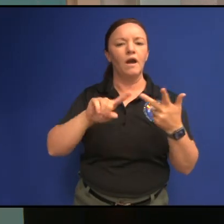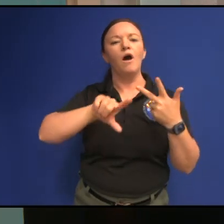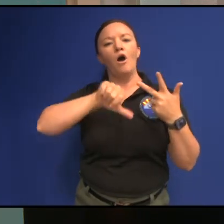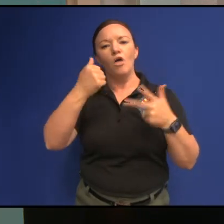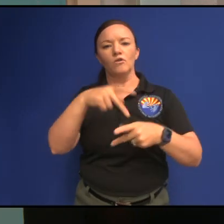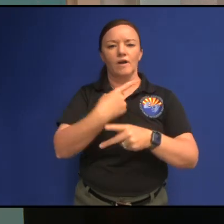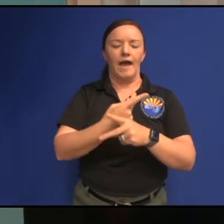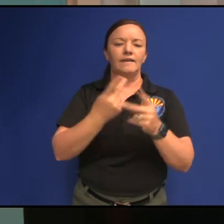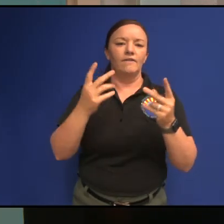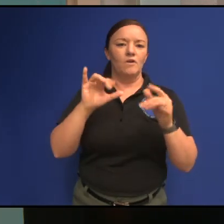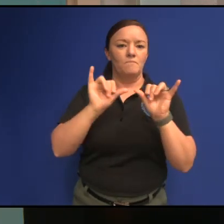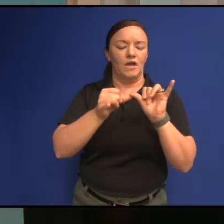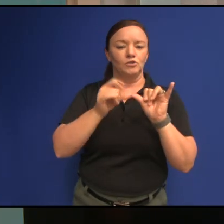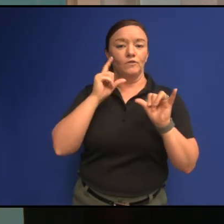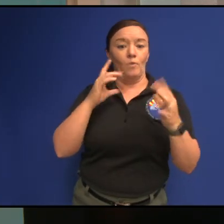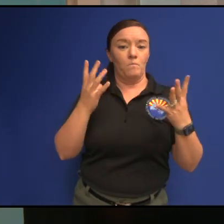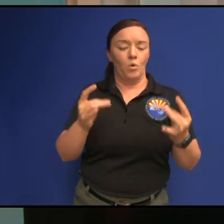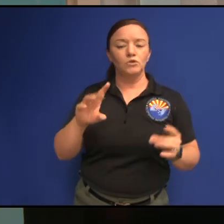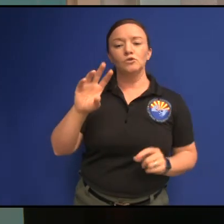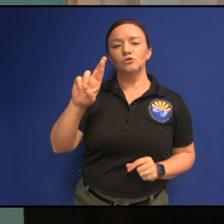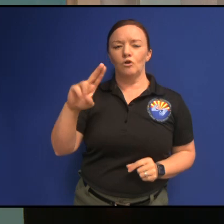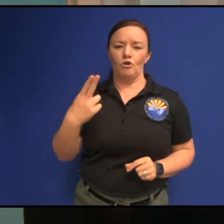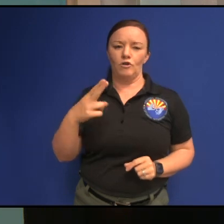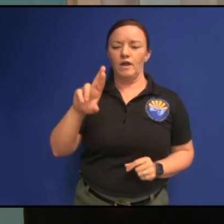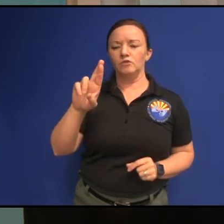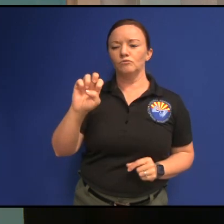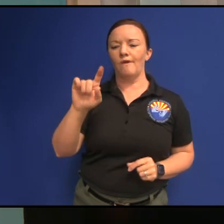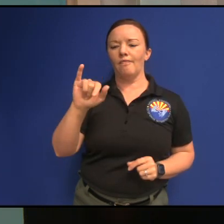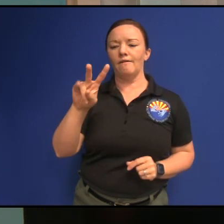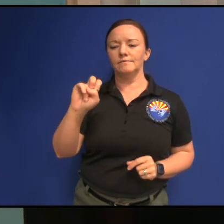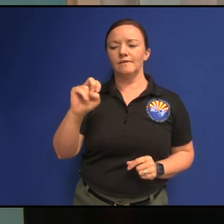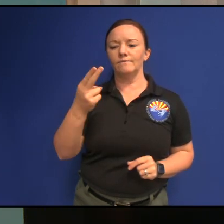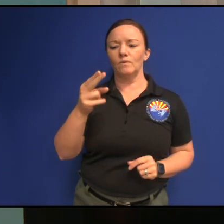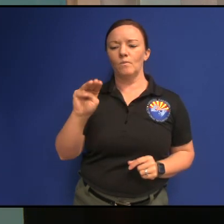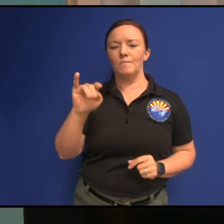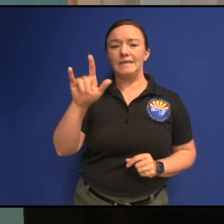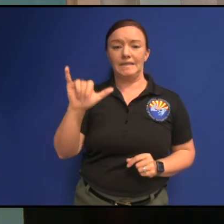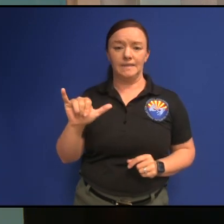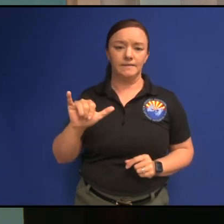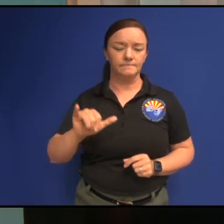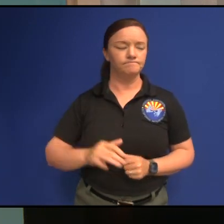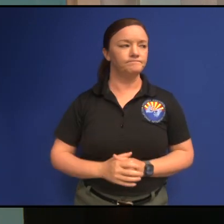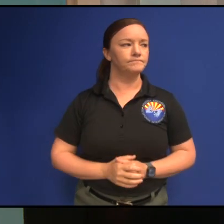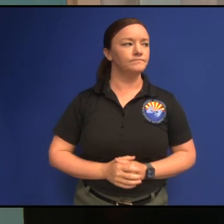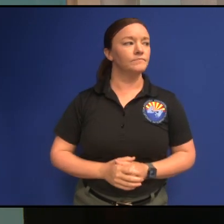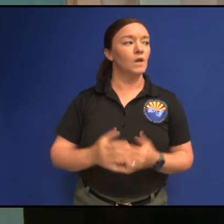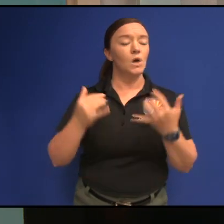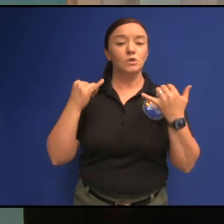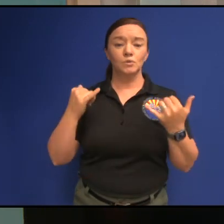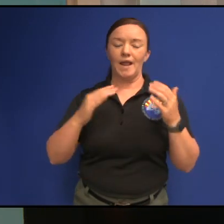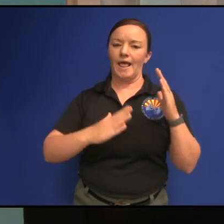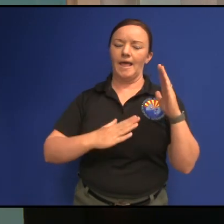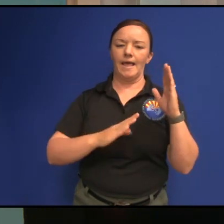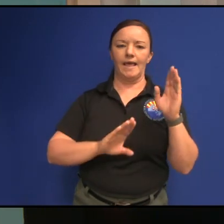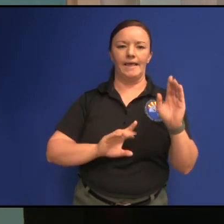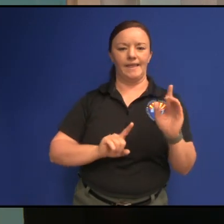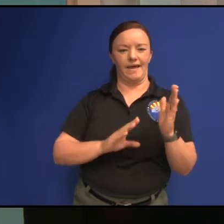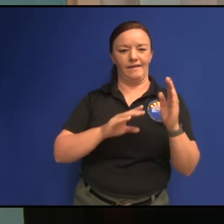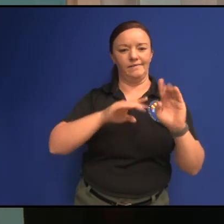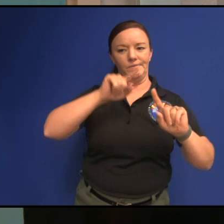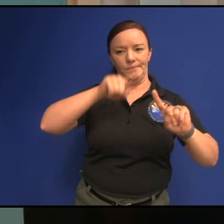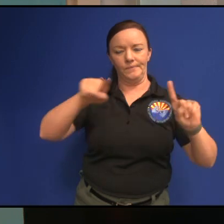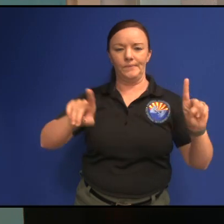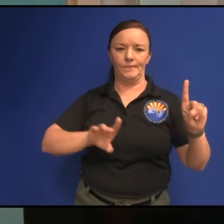air is this relative humidity forecast. So you'll notice today is when we see the peaks of the relative humidity, the dew points,